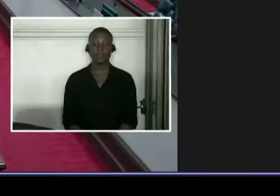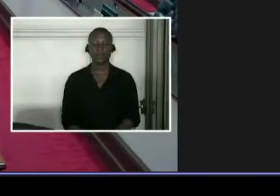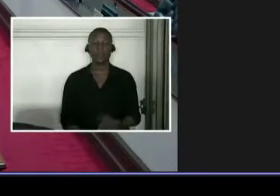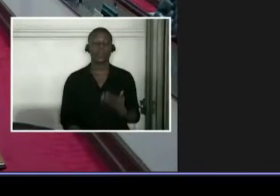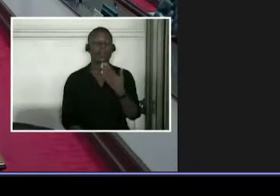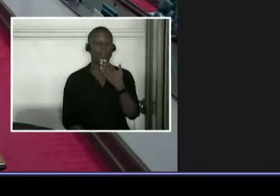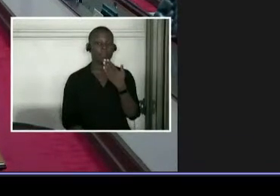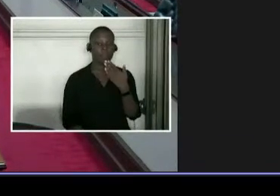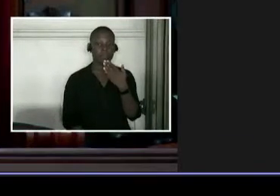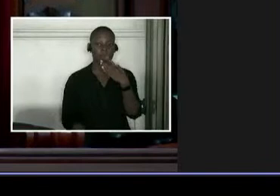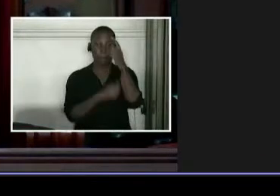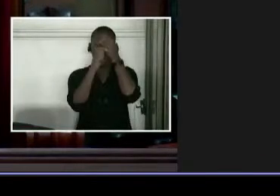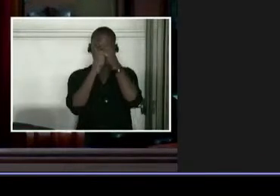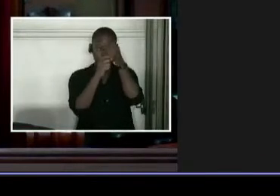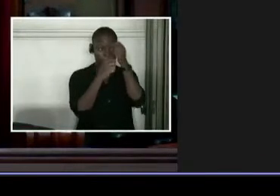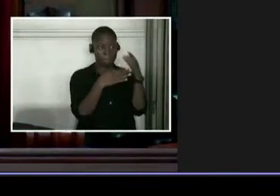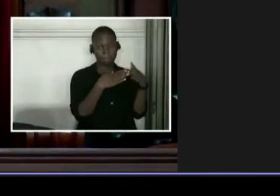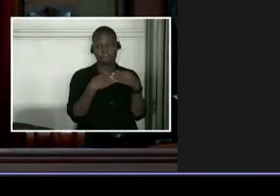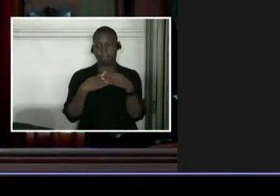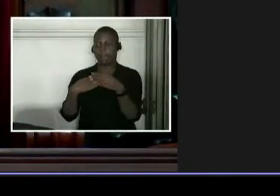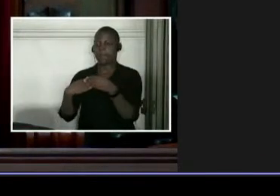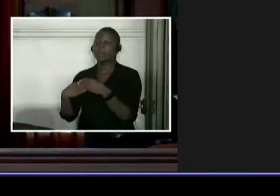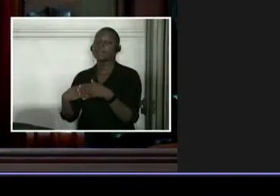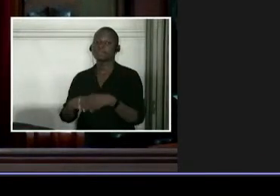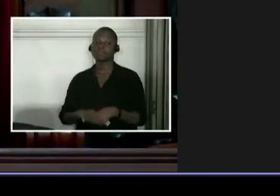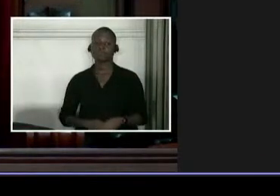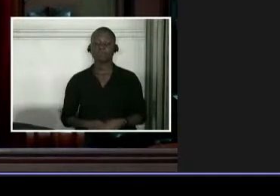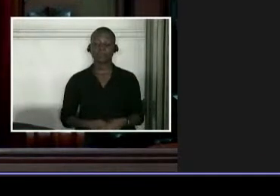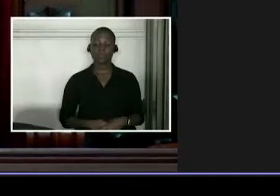Thank you, honourable members.